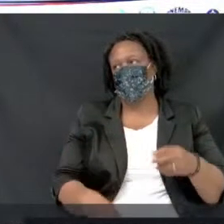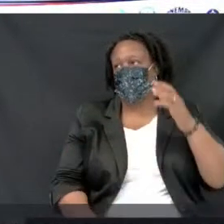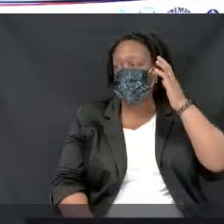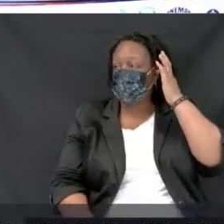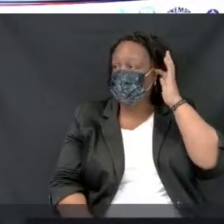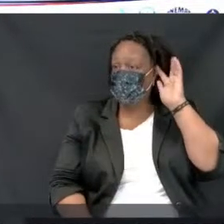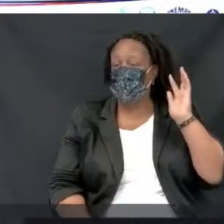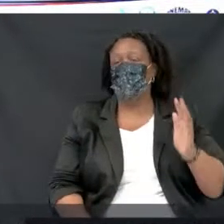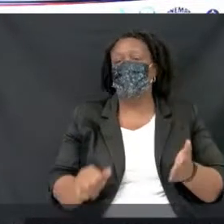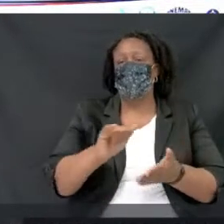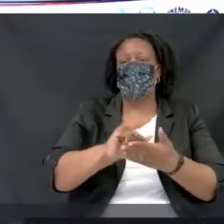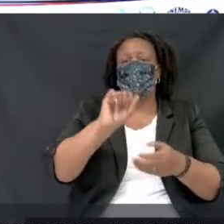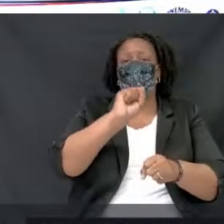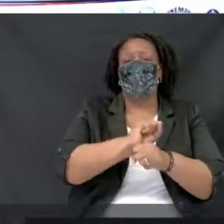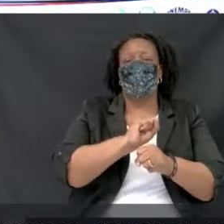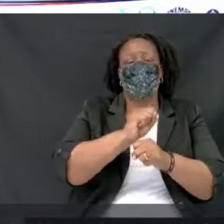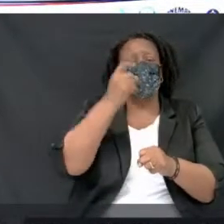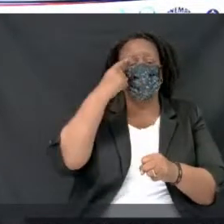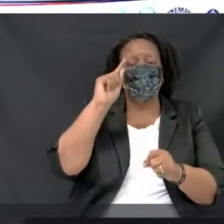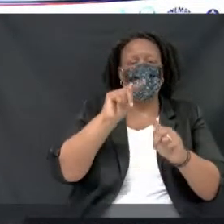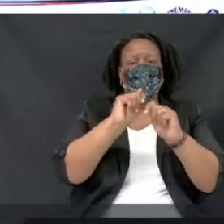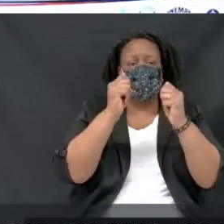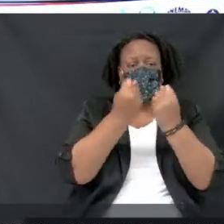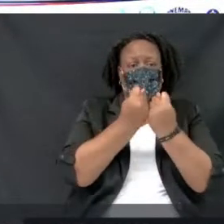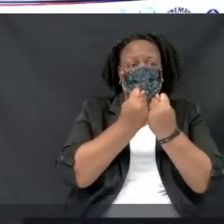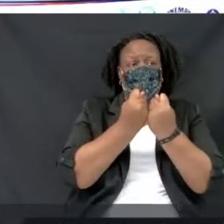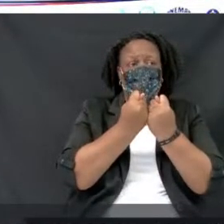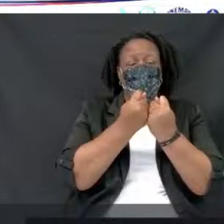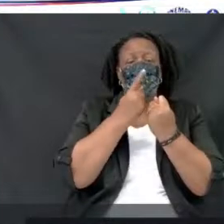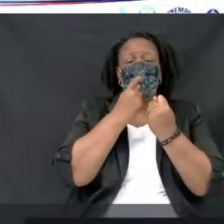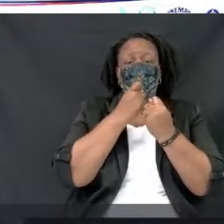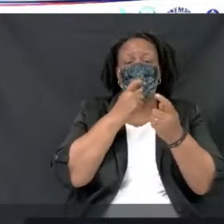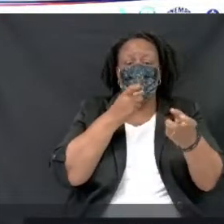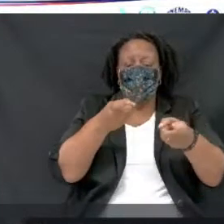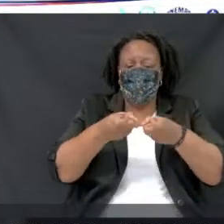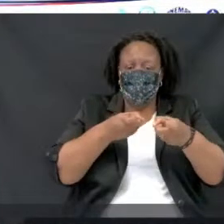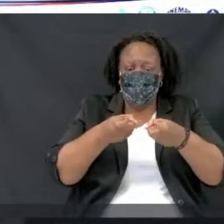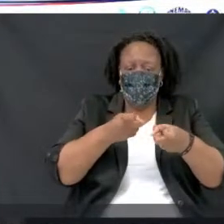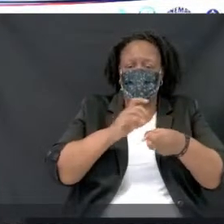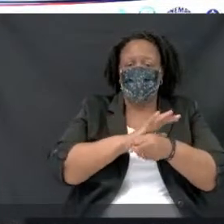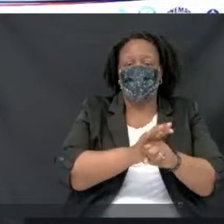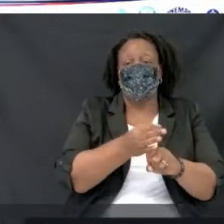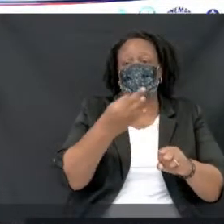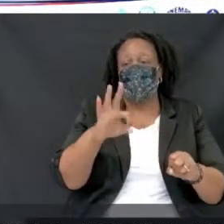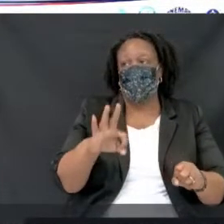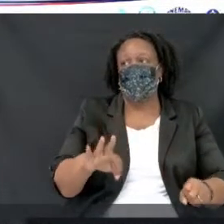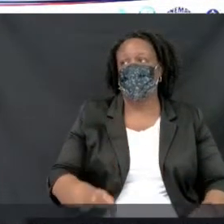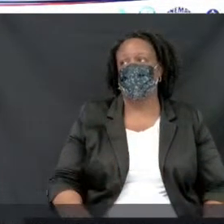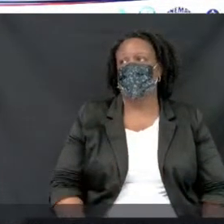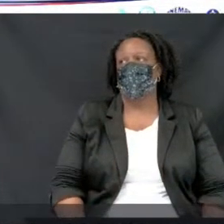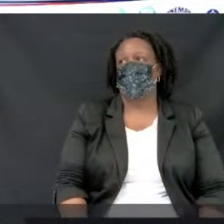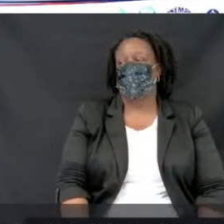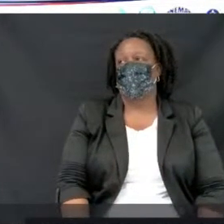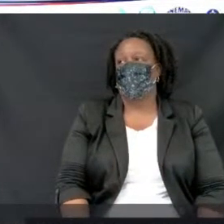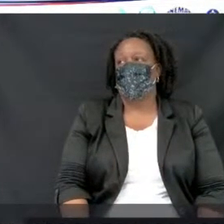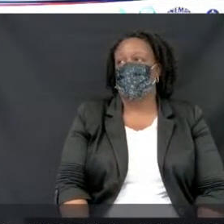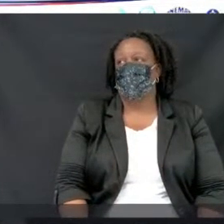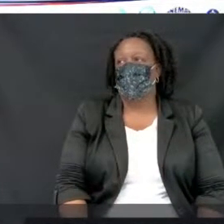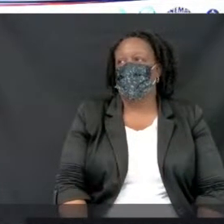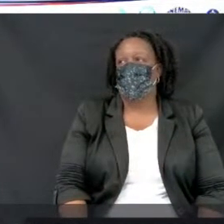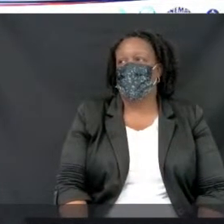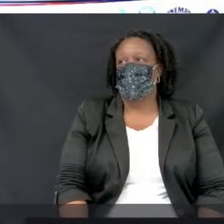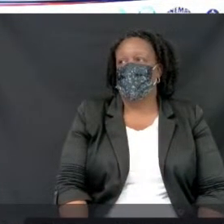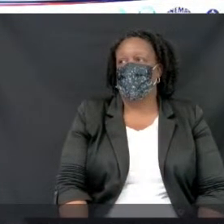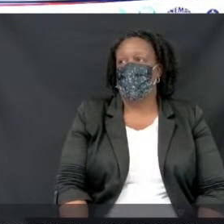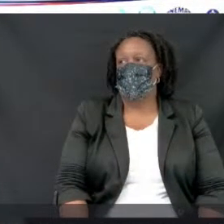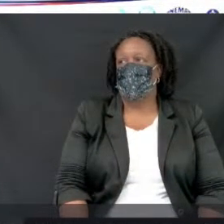executive team will go to cabinet to present on these submissions and give guidance and advice on the